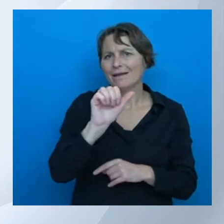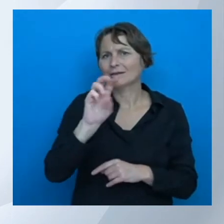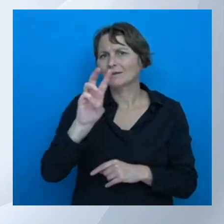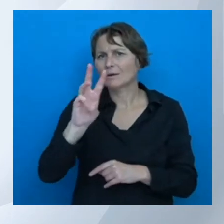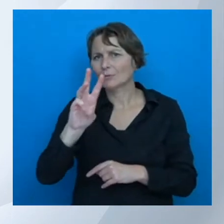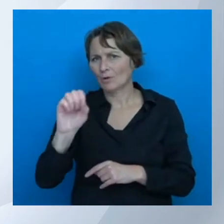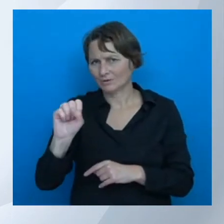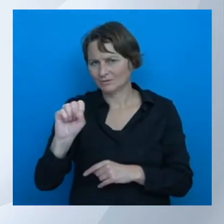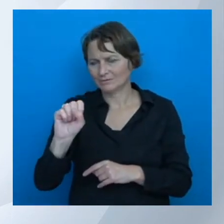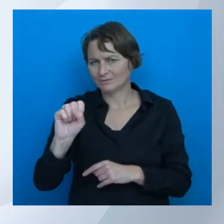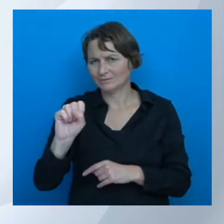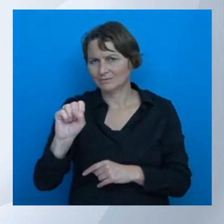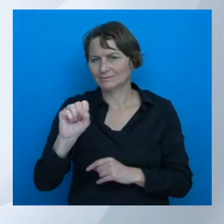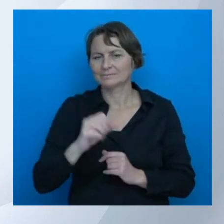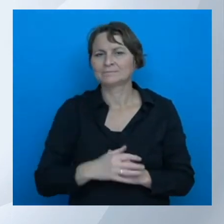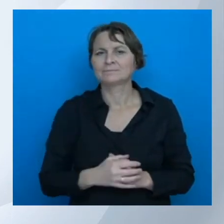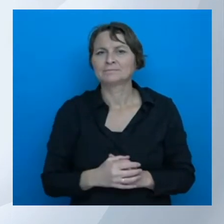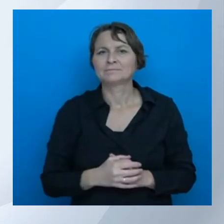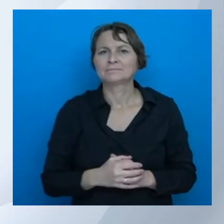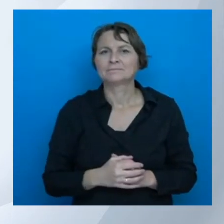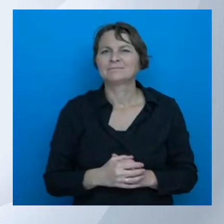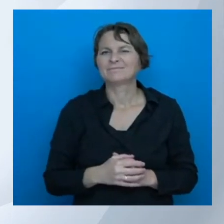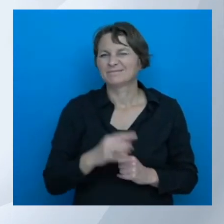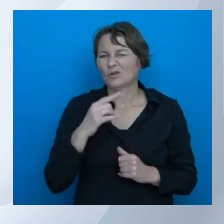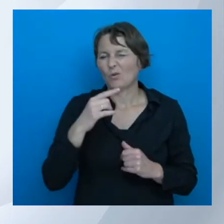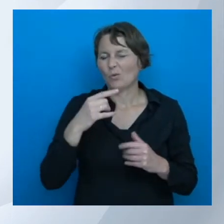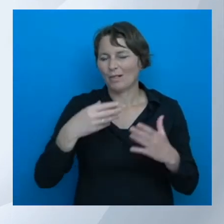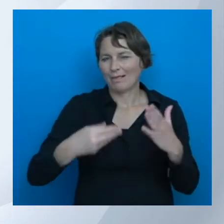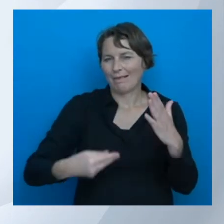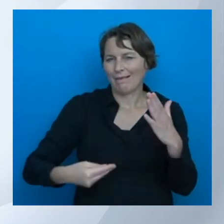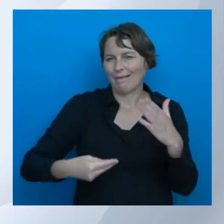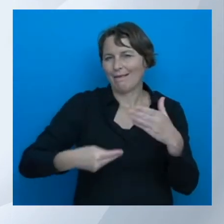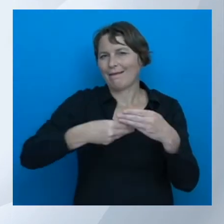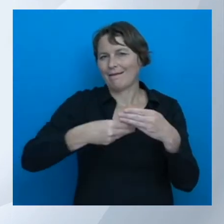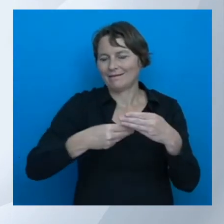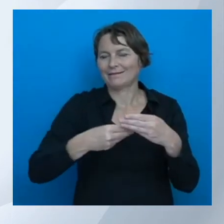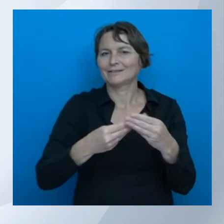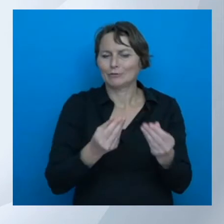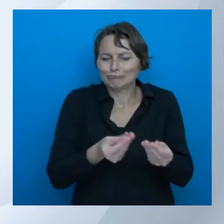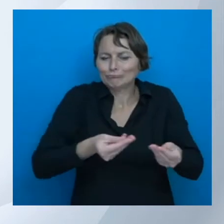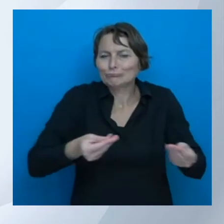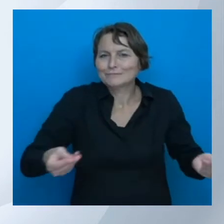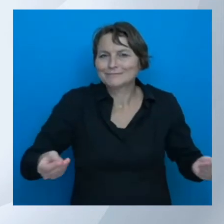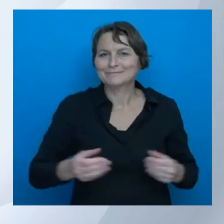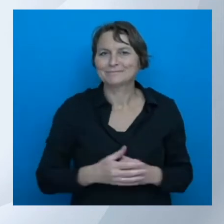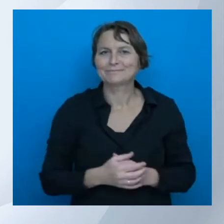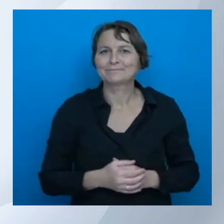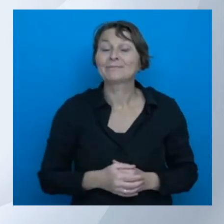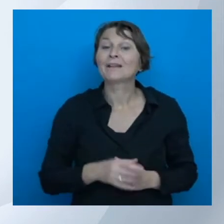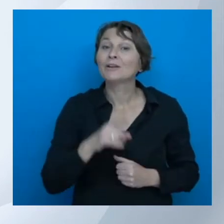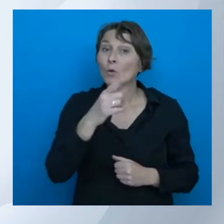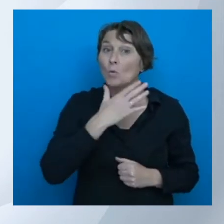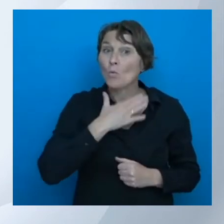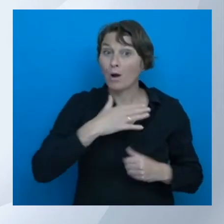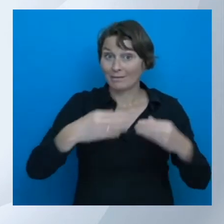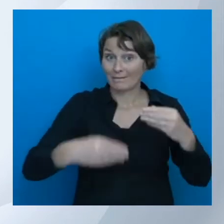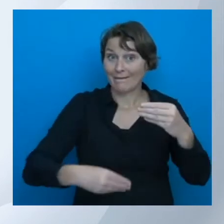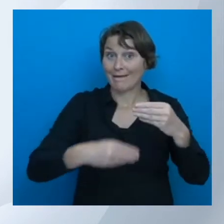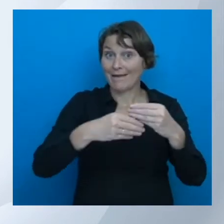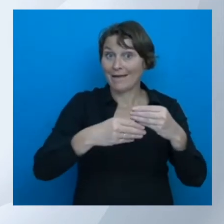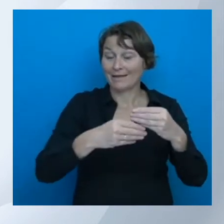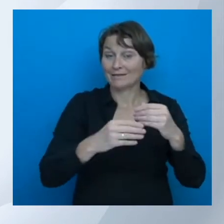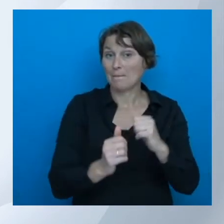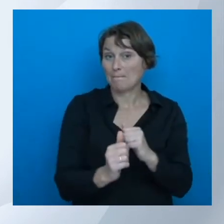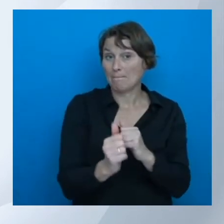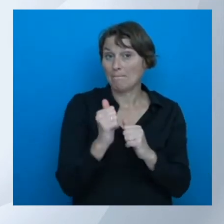spun up, so I'm going to actually add that one into my resources. When you go to add a backend, you can see the